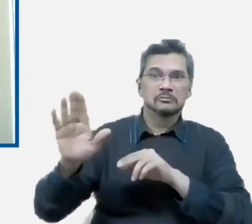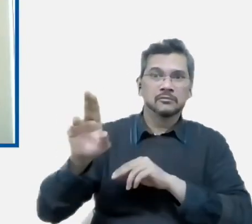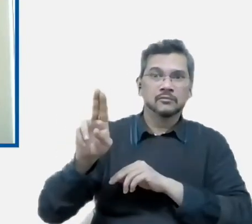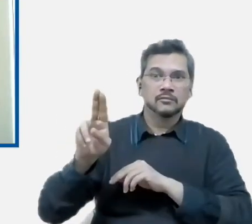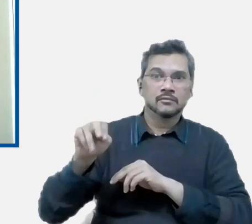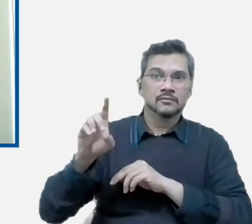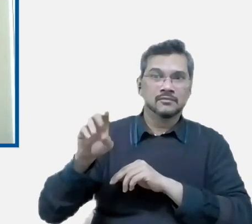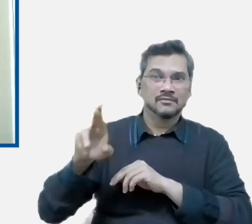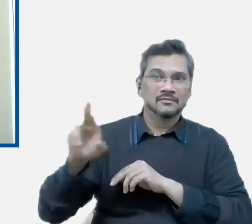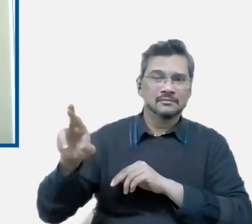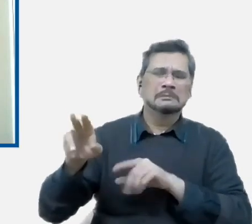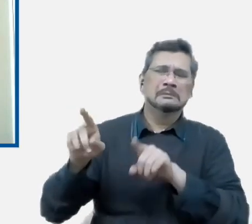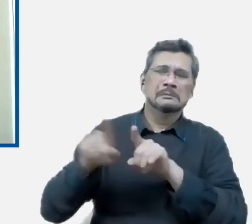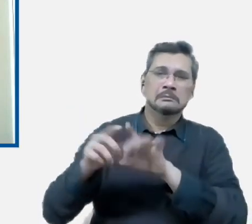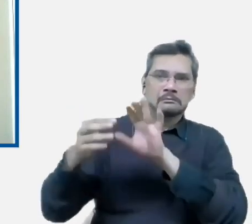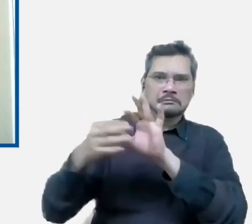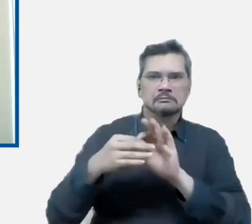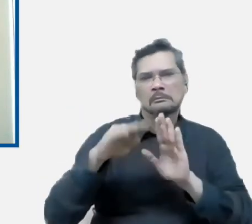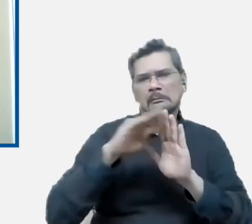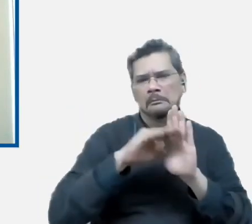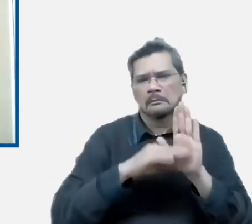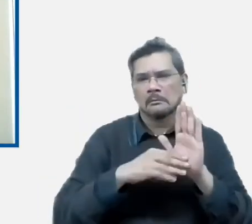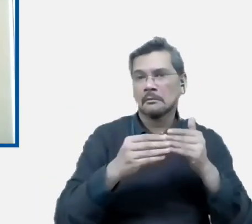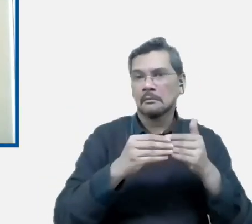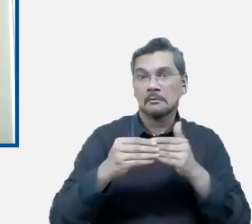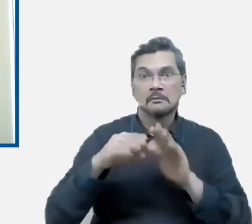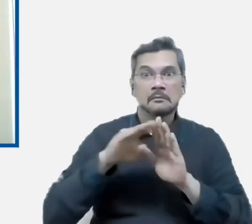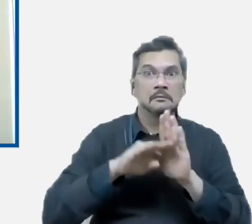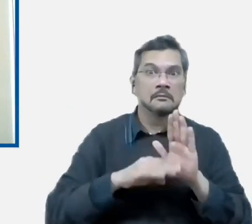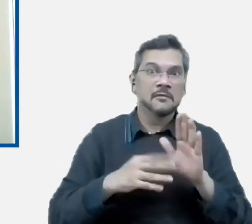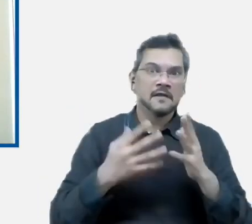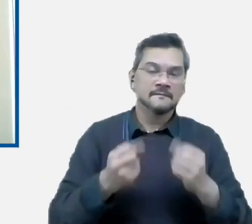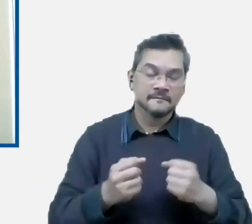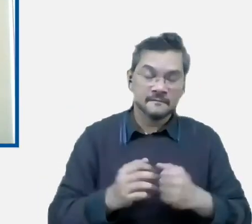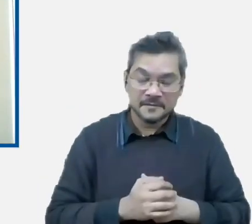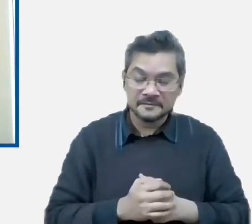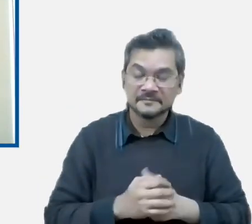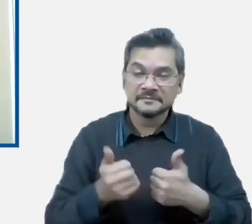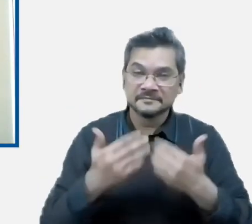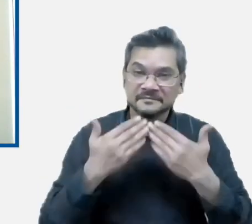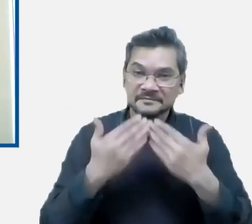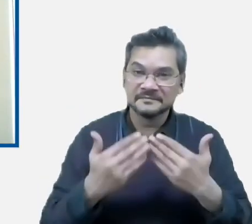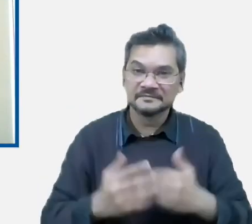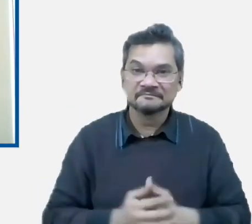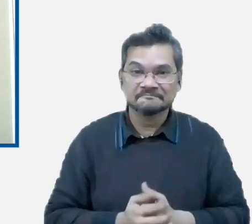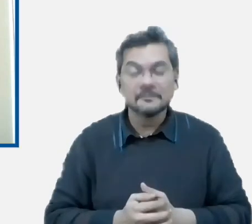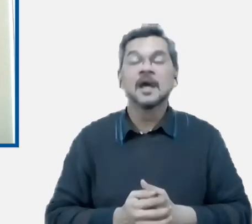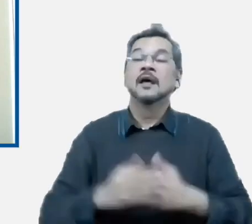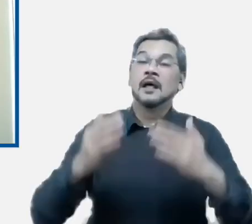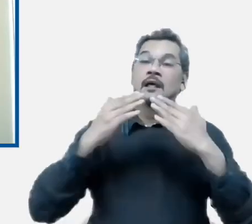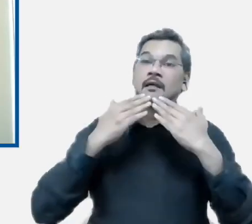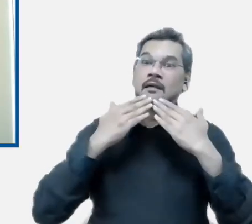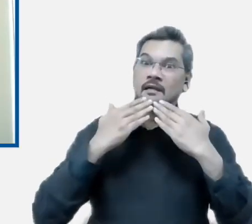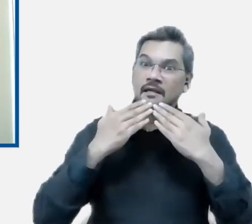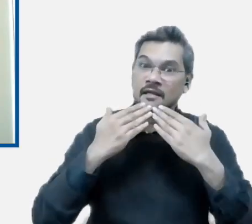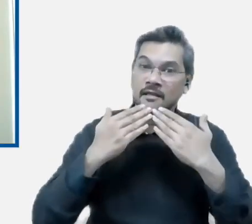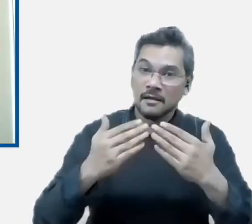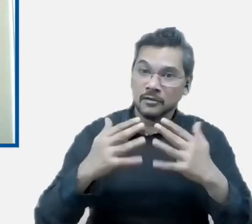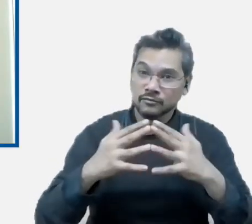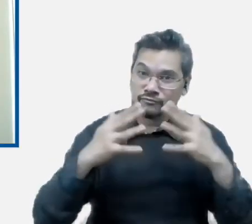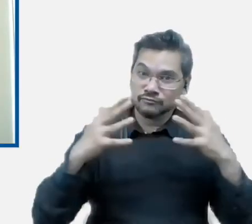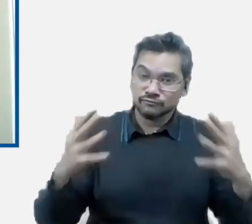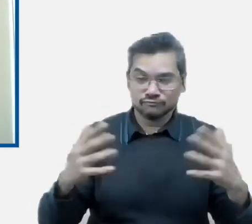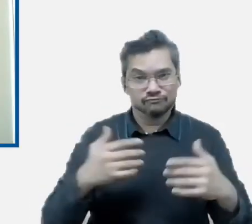much to you all. I'm afraid time is not on our side. We have to go to allow the next session to take place. But this has been a